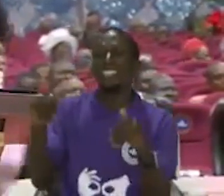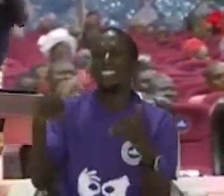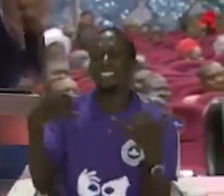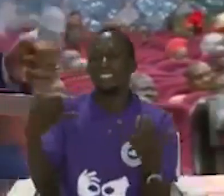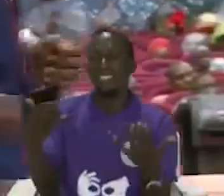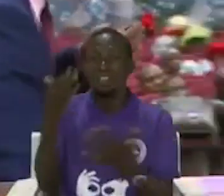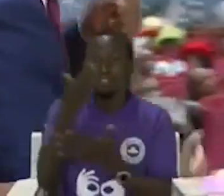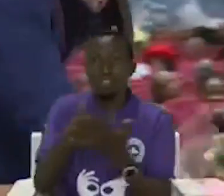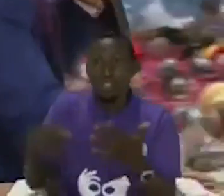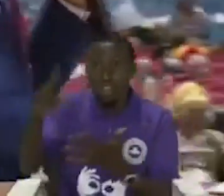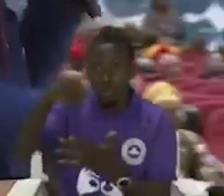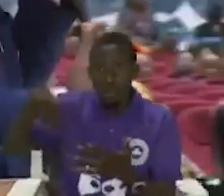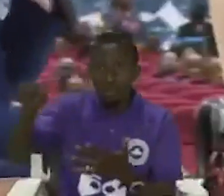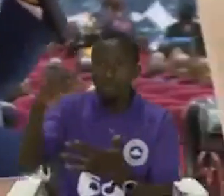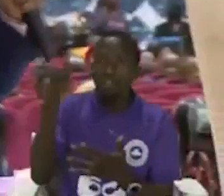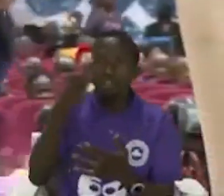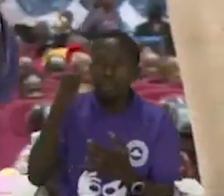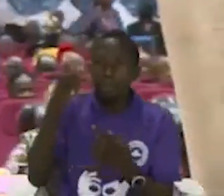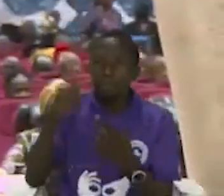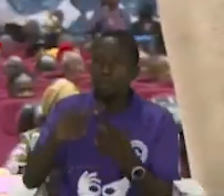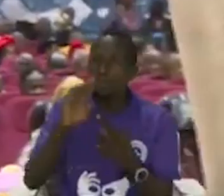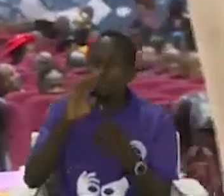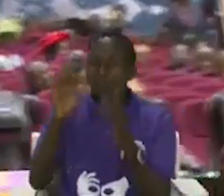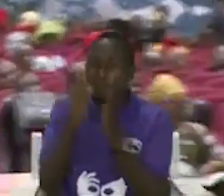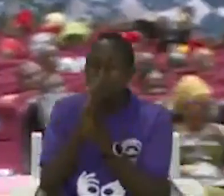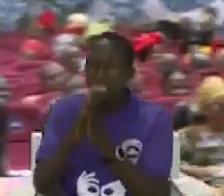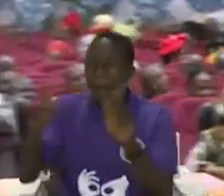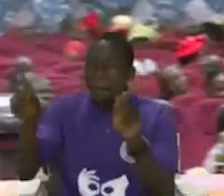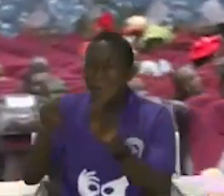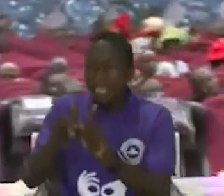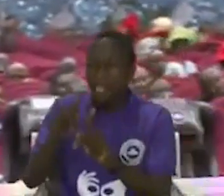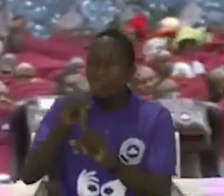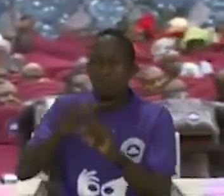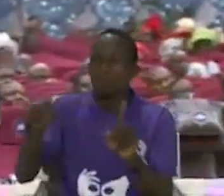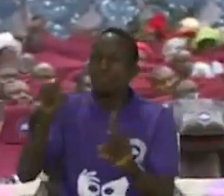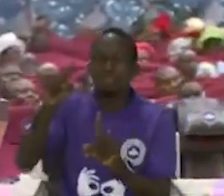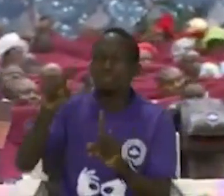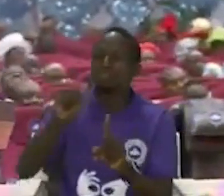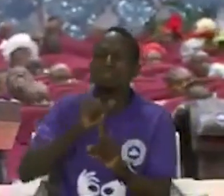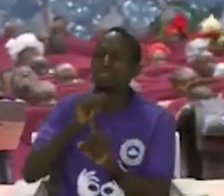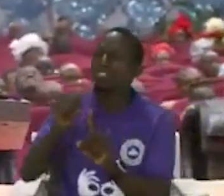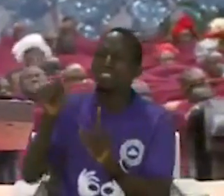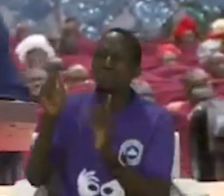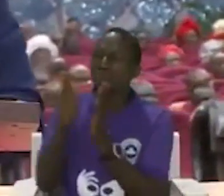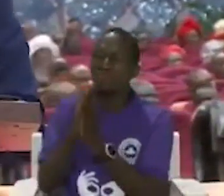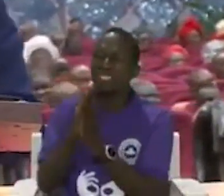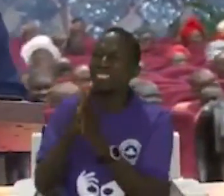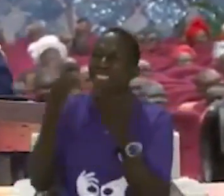Some of you are supposed to become prayer partners now, but you are yet a prayer point.